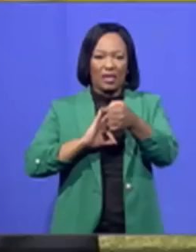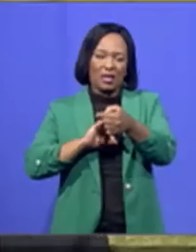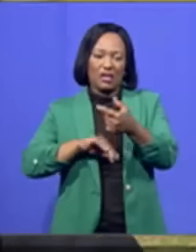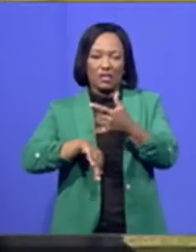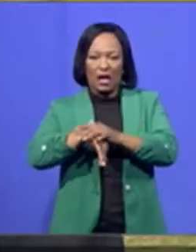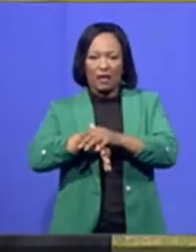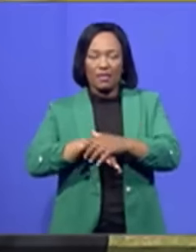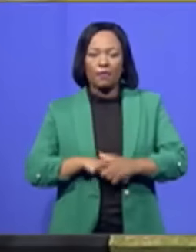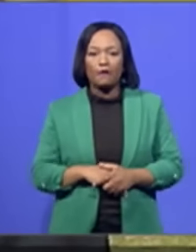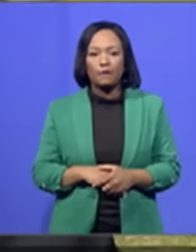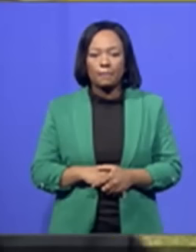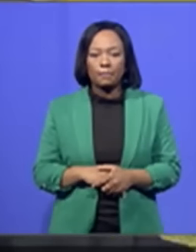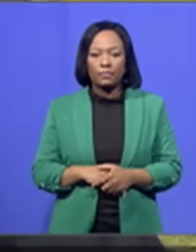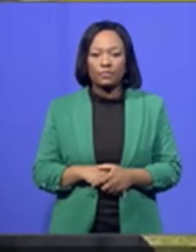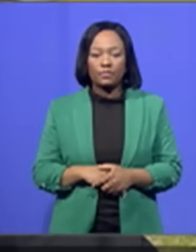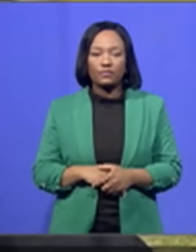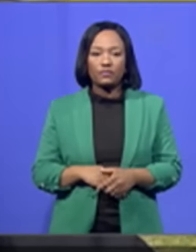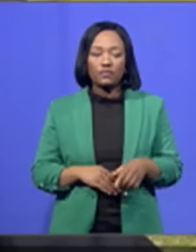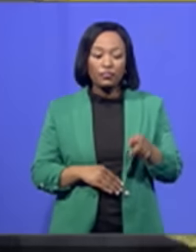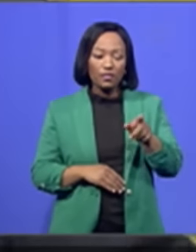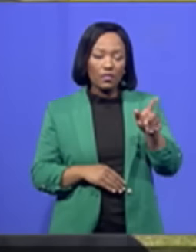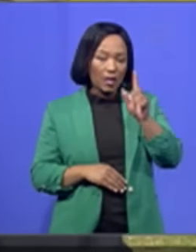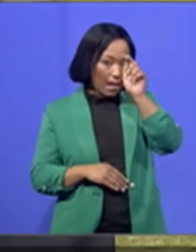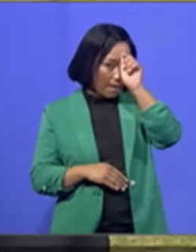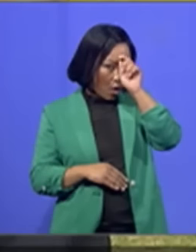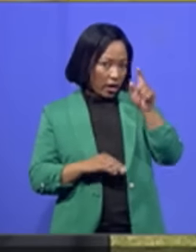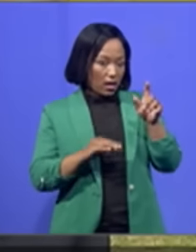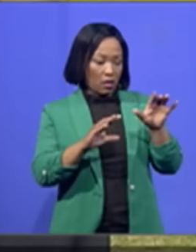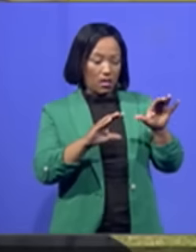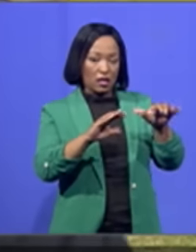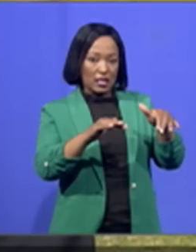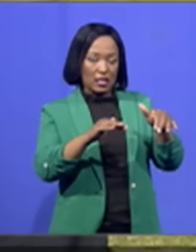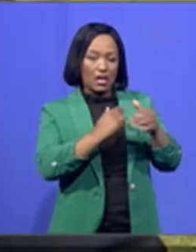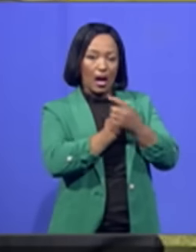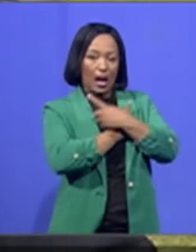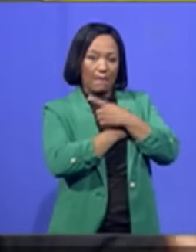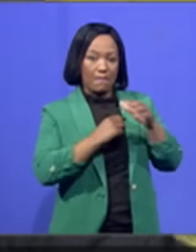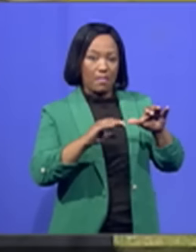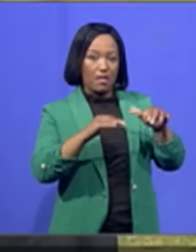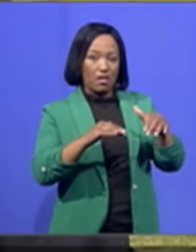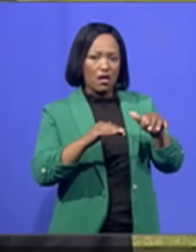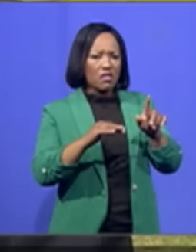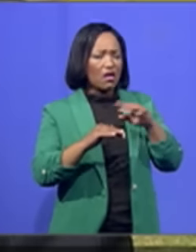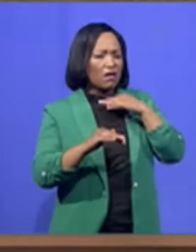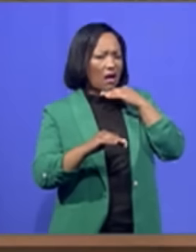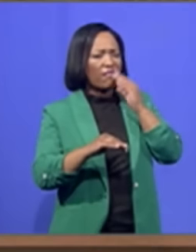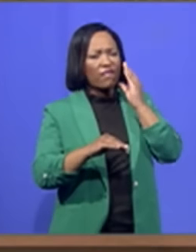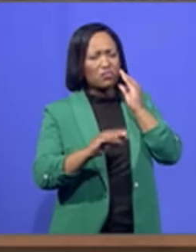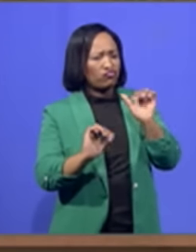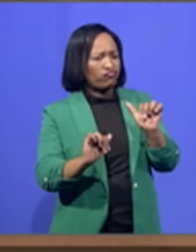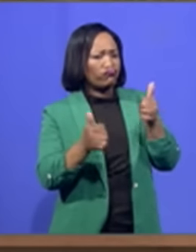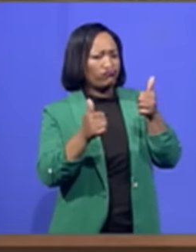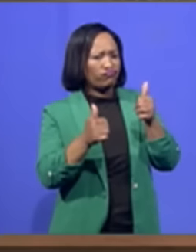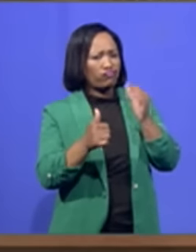These boys on their own with their clubs, they've acquired enough experience.